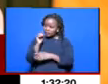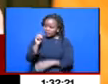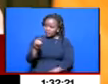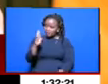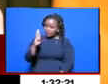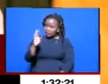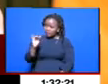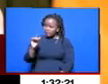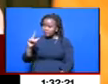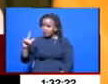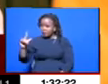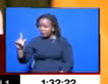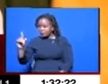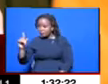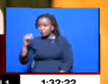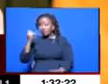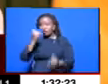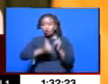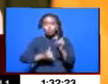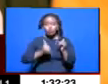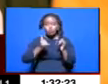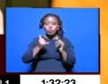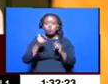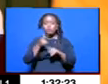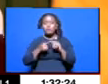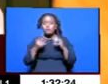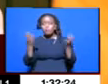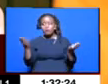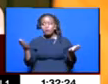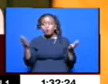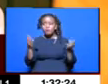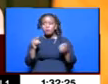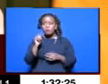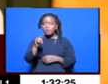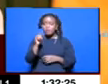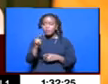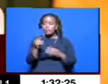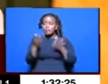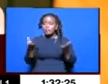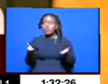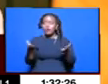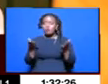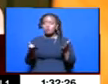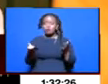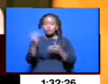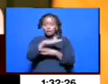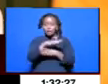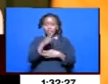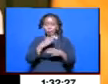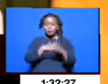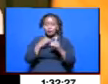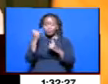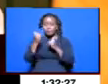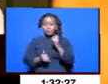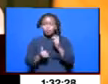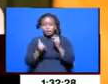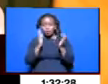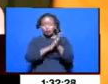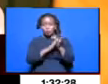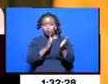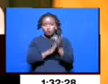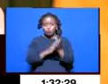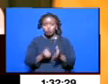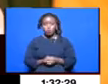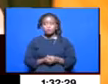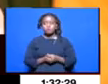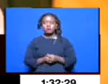The conclusion deriving from this, I shall return to in my final conclusions. And